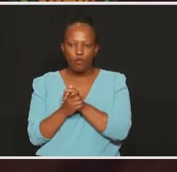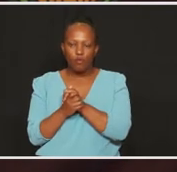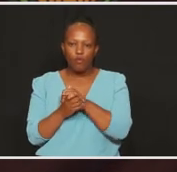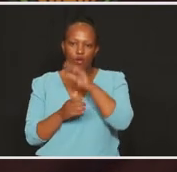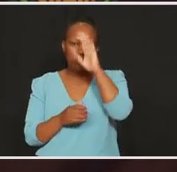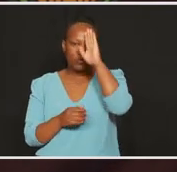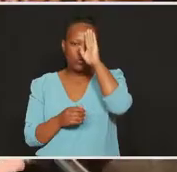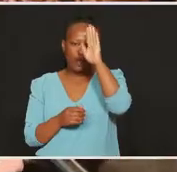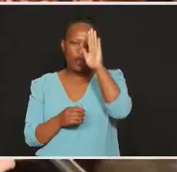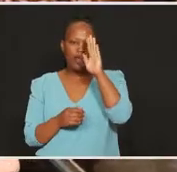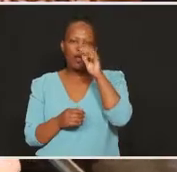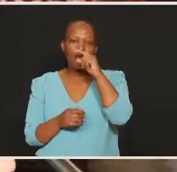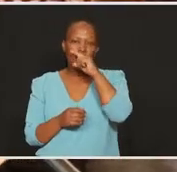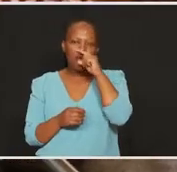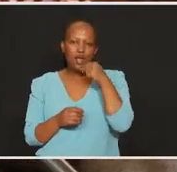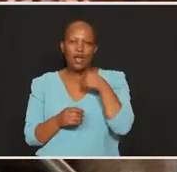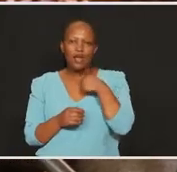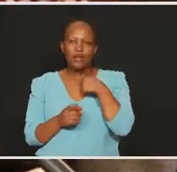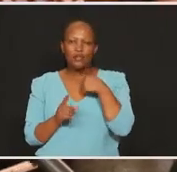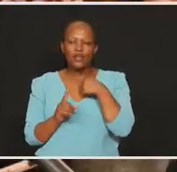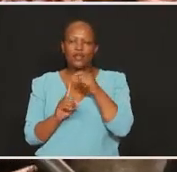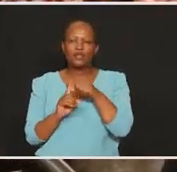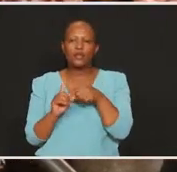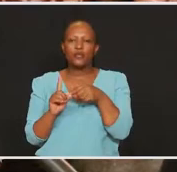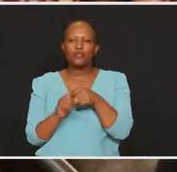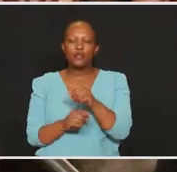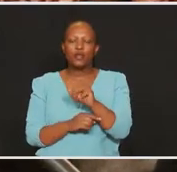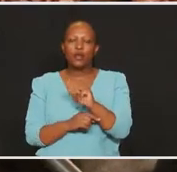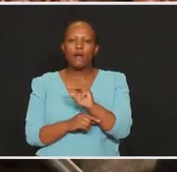I'll be talking now my children